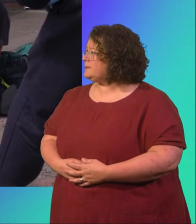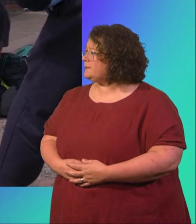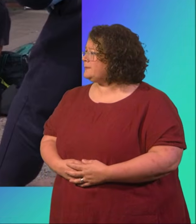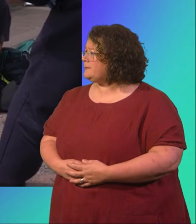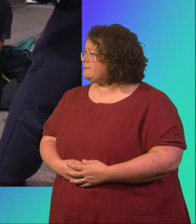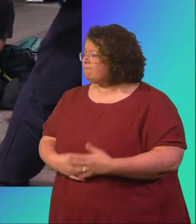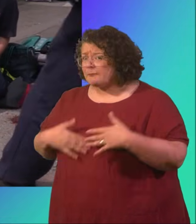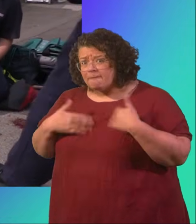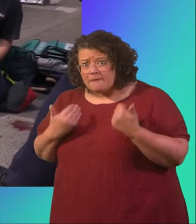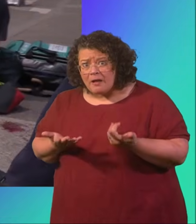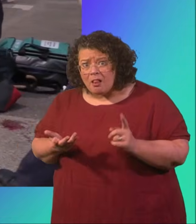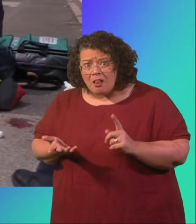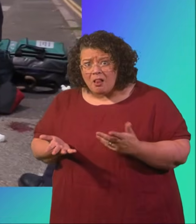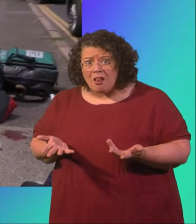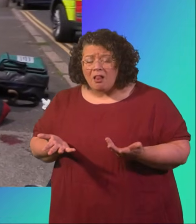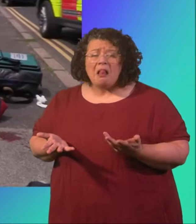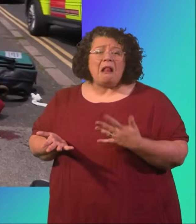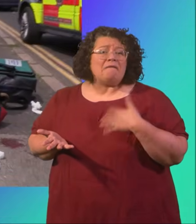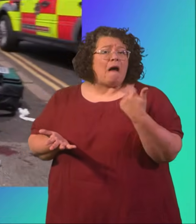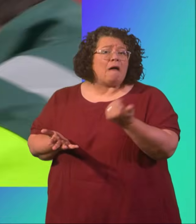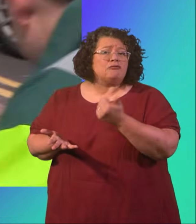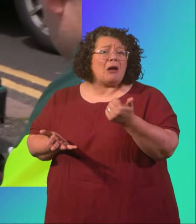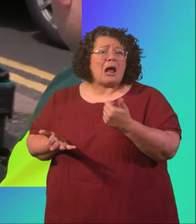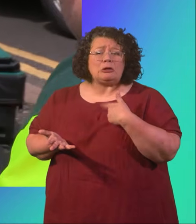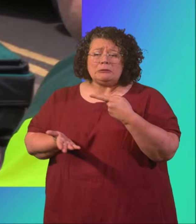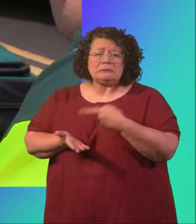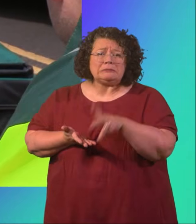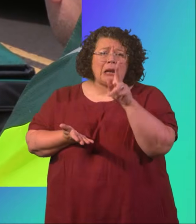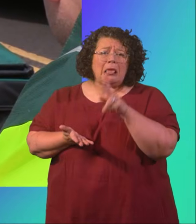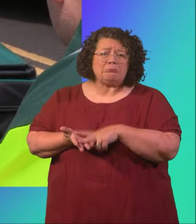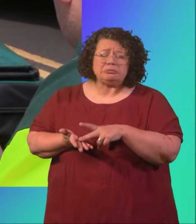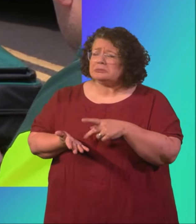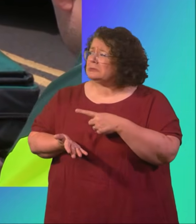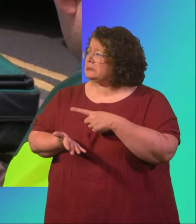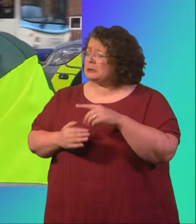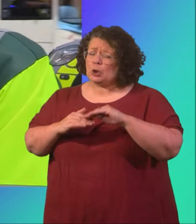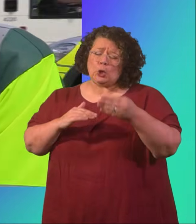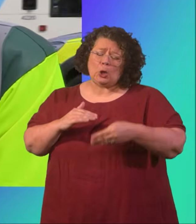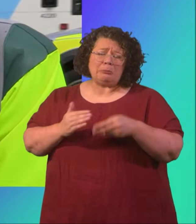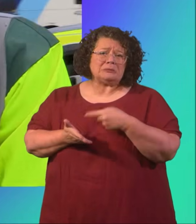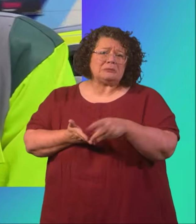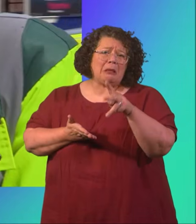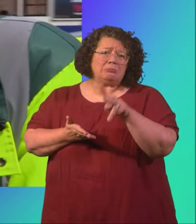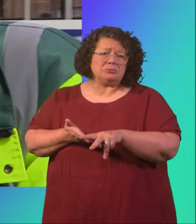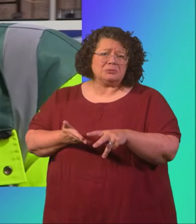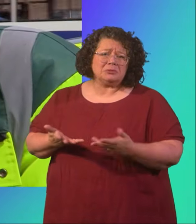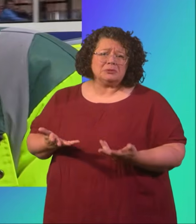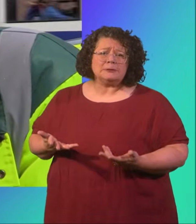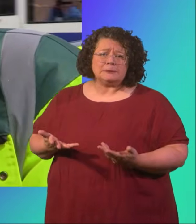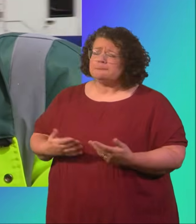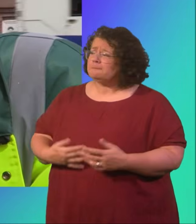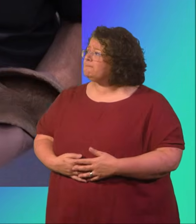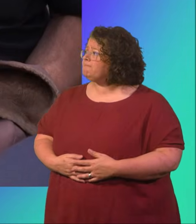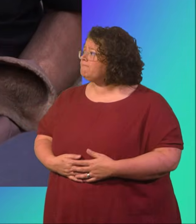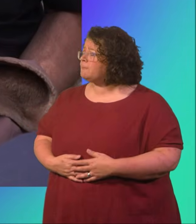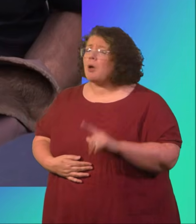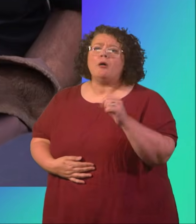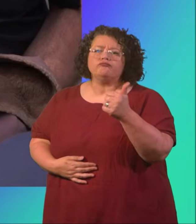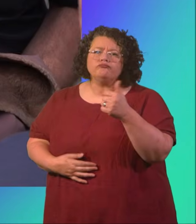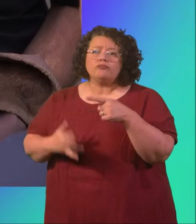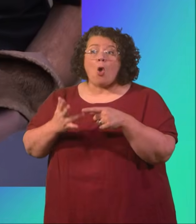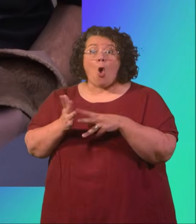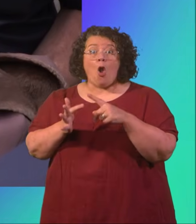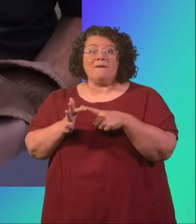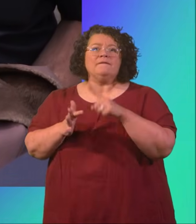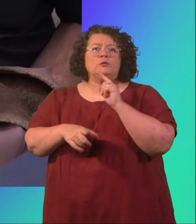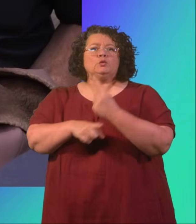How are you feeling now? I feel all right. I've slipped on that curve. What's very nice to see is that Olive's talking,